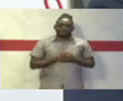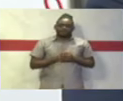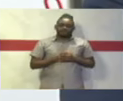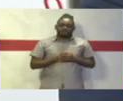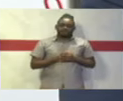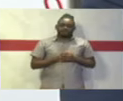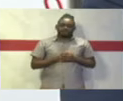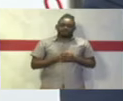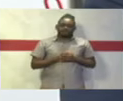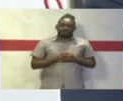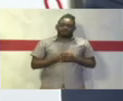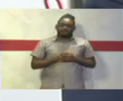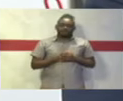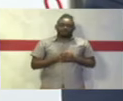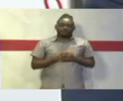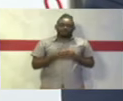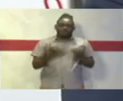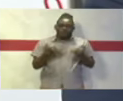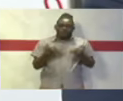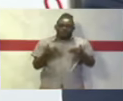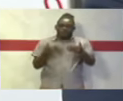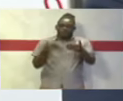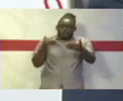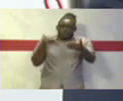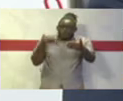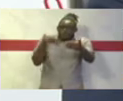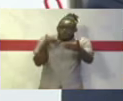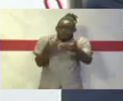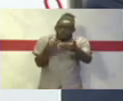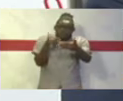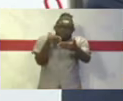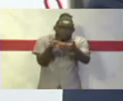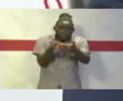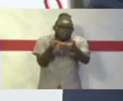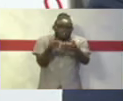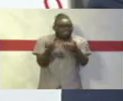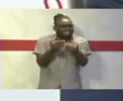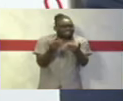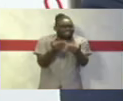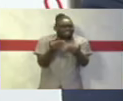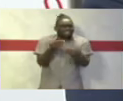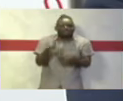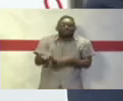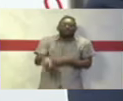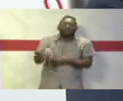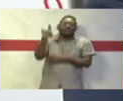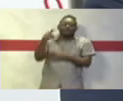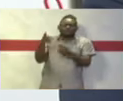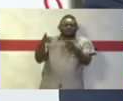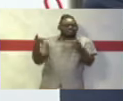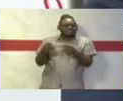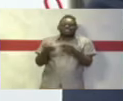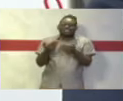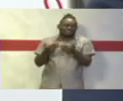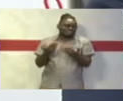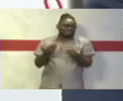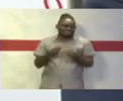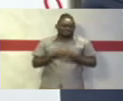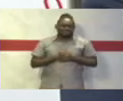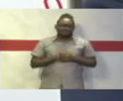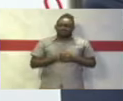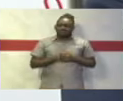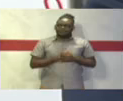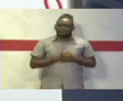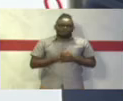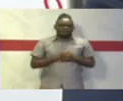them, and pre-package them, and they pick up those drugs here. So we've seen an increase in the compliance.